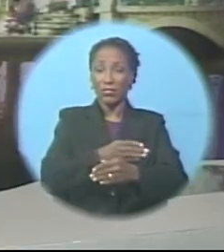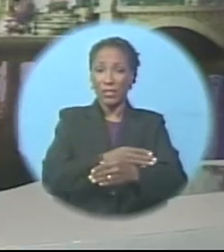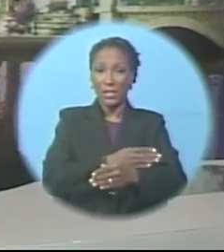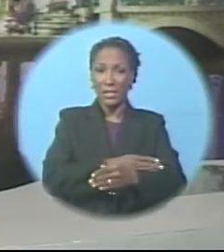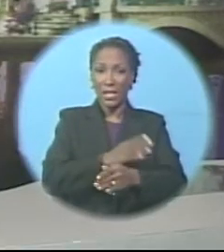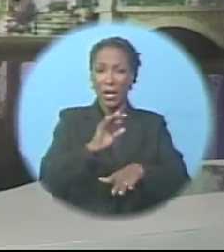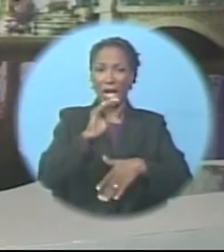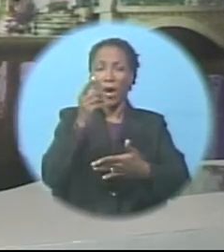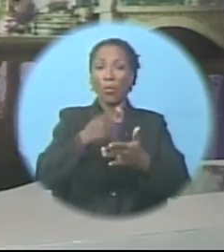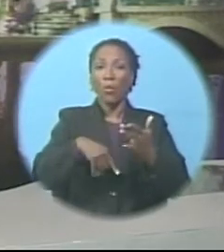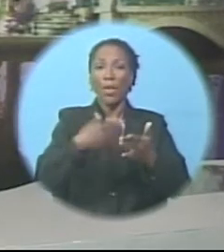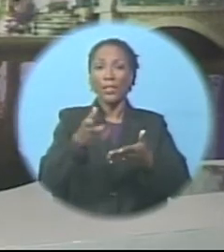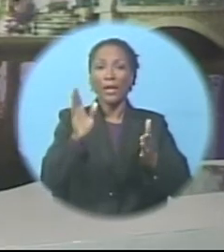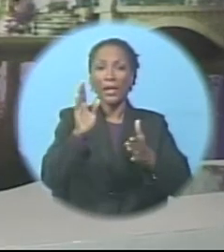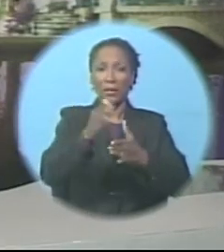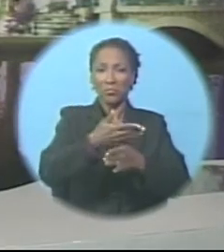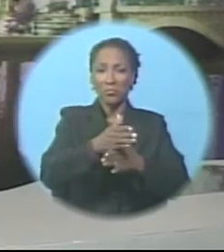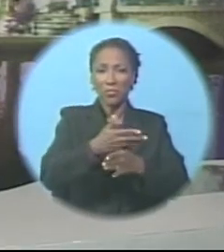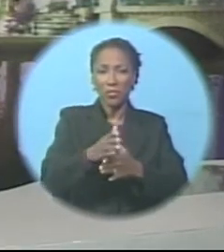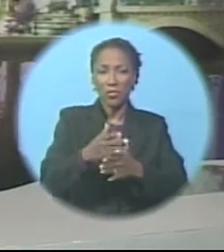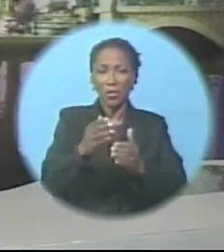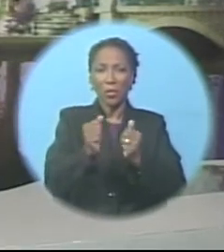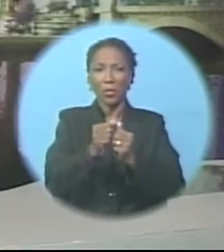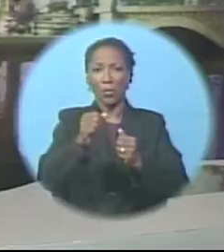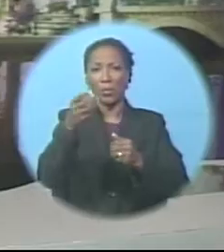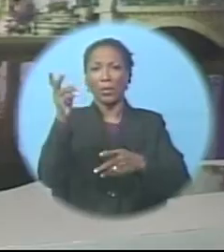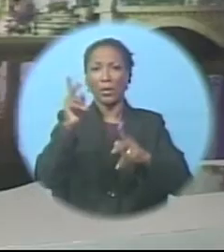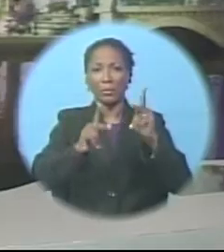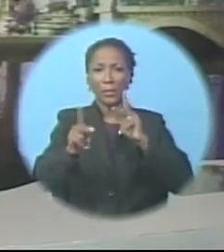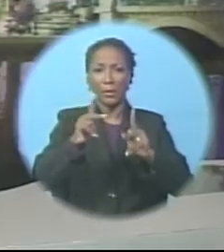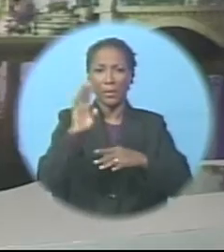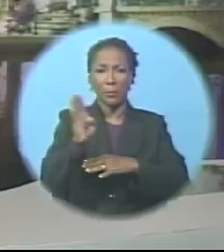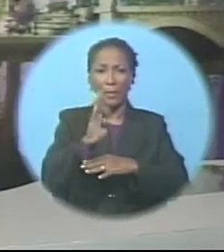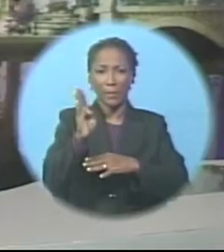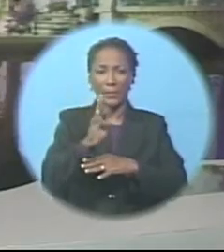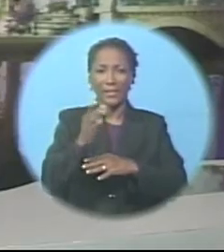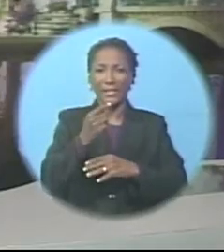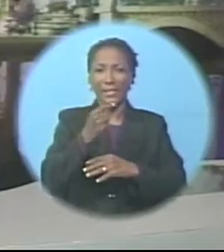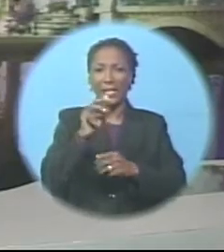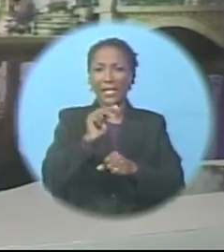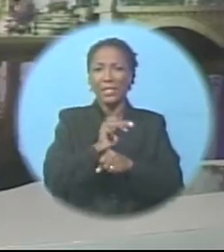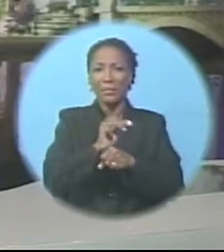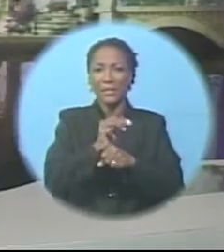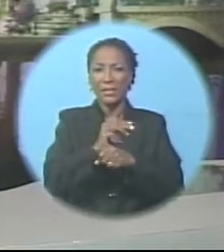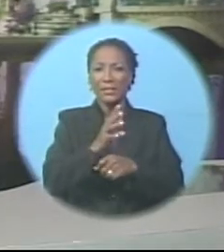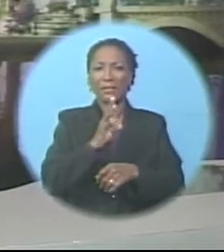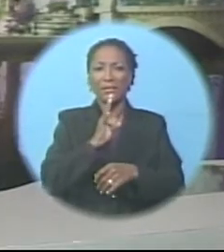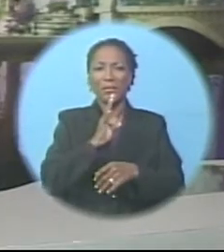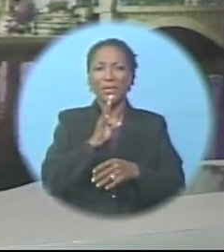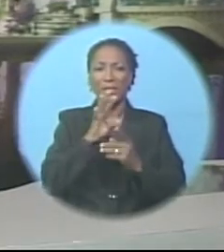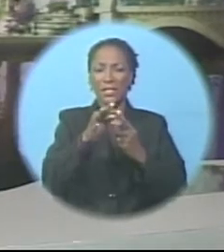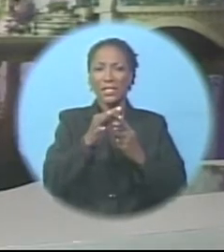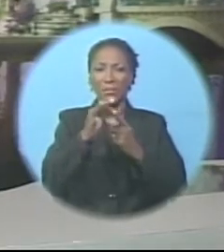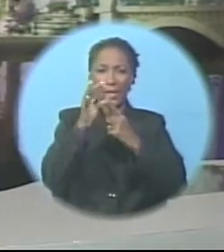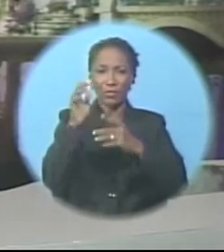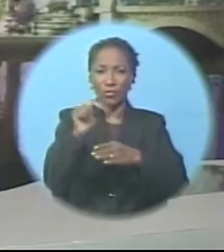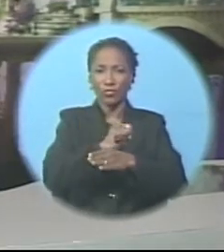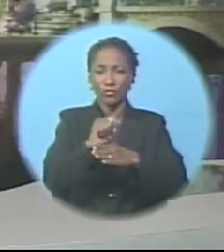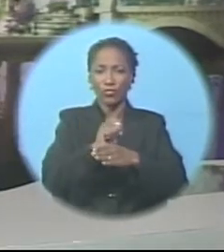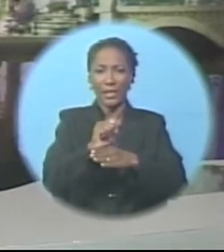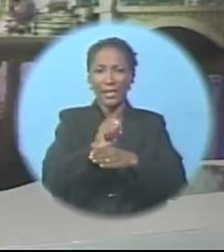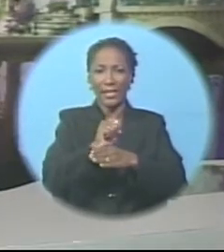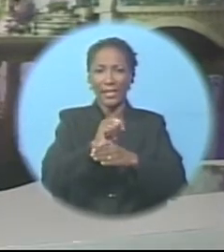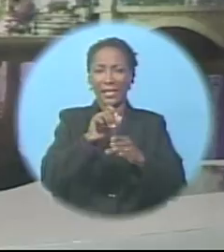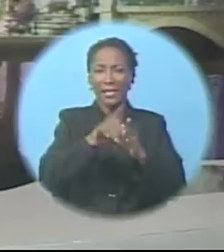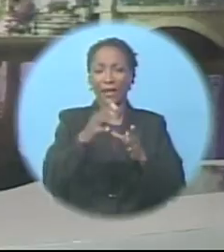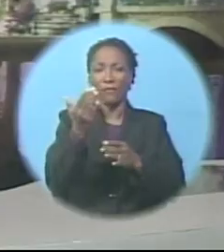exports. Speaking during a tour of the Wildy facility this morning, the minister lauded the availability of specialized training offered in over